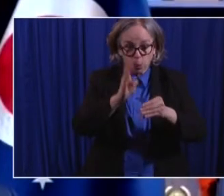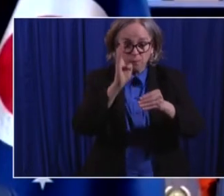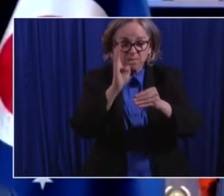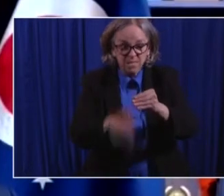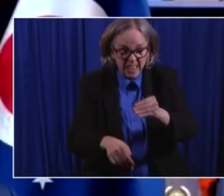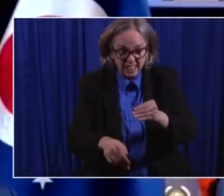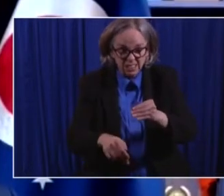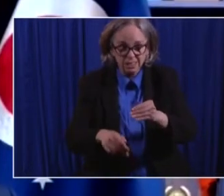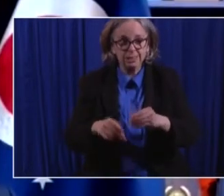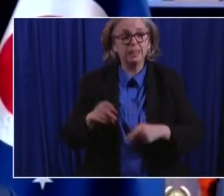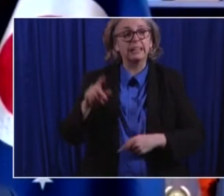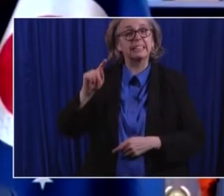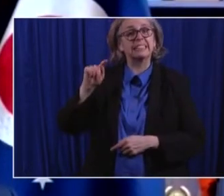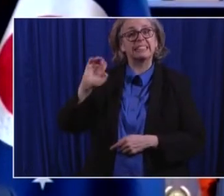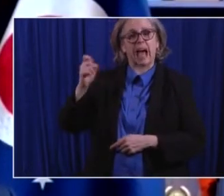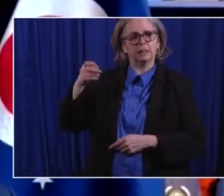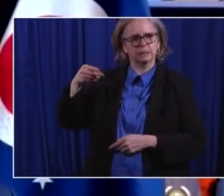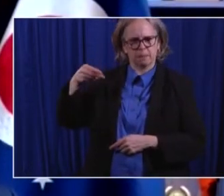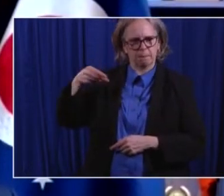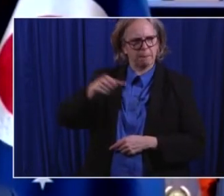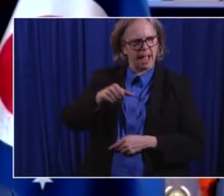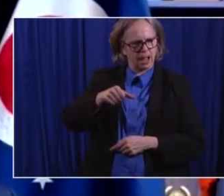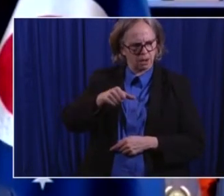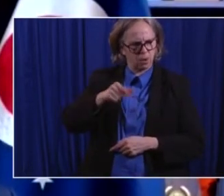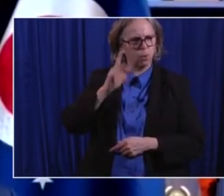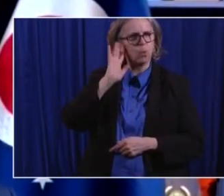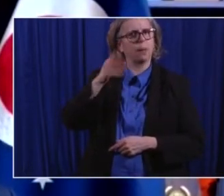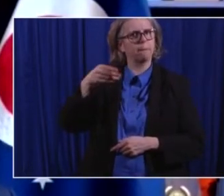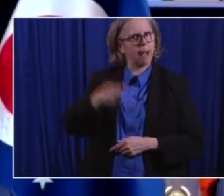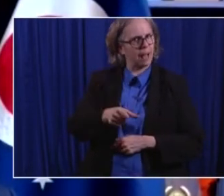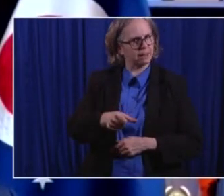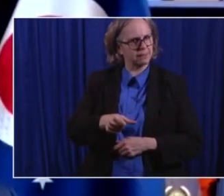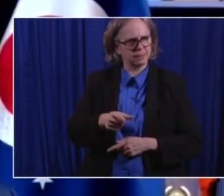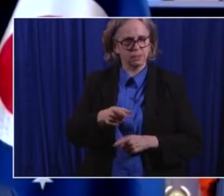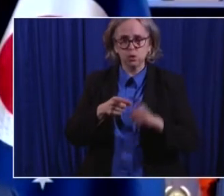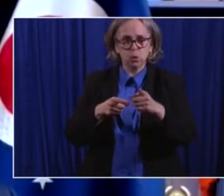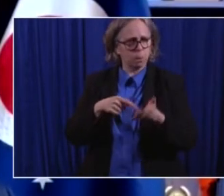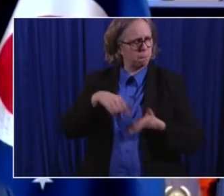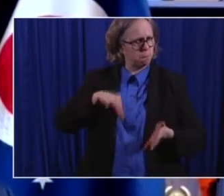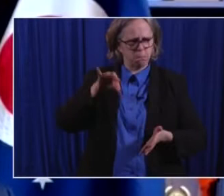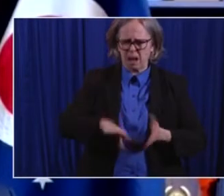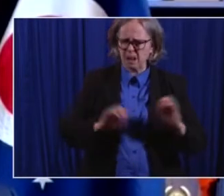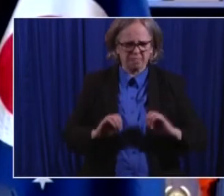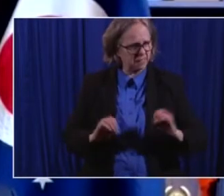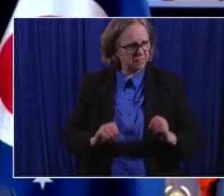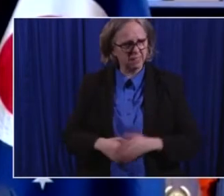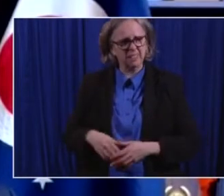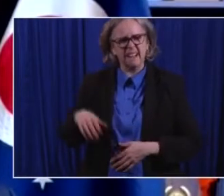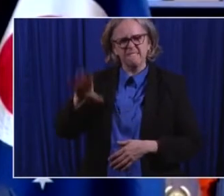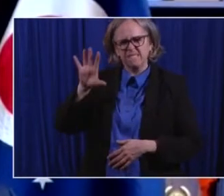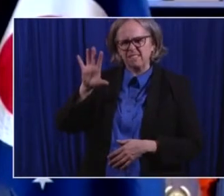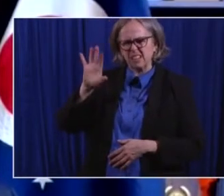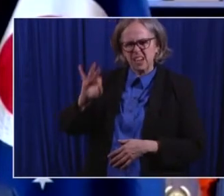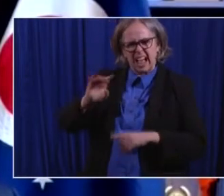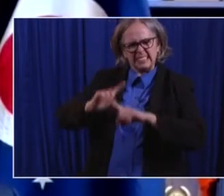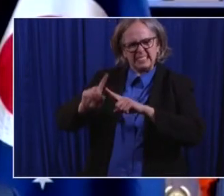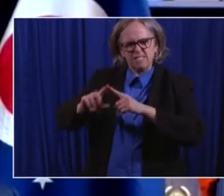state of Ohio, through 59 different higher education institutions. Many of them you can do